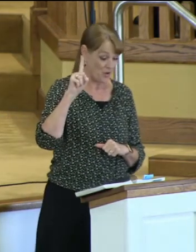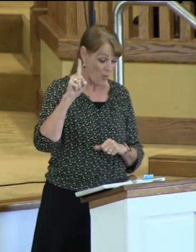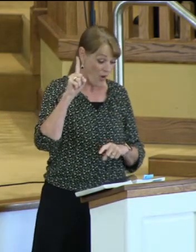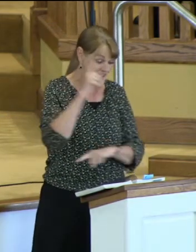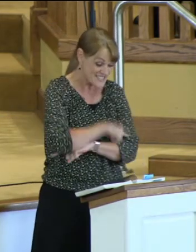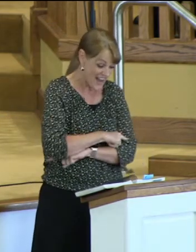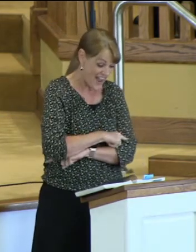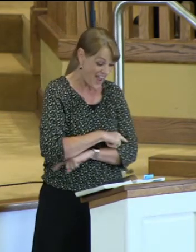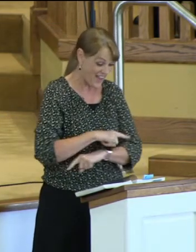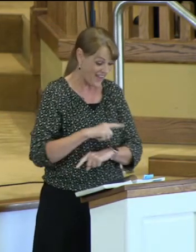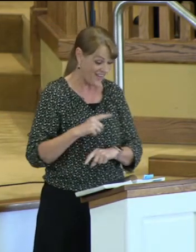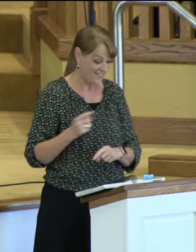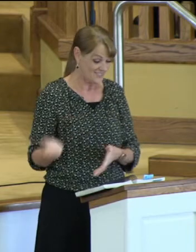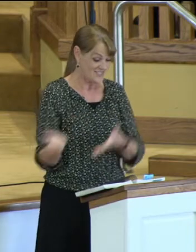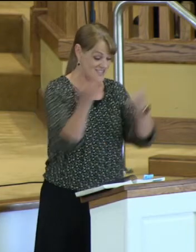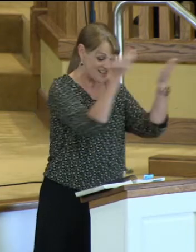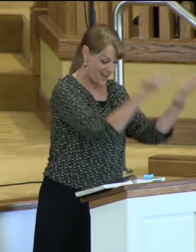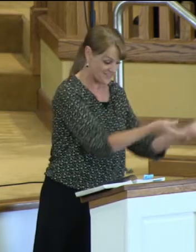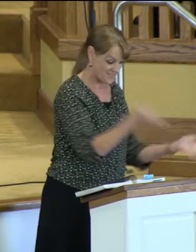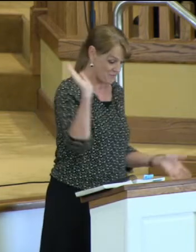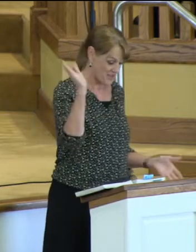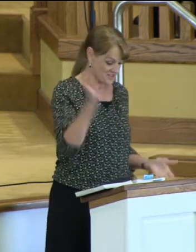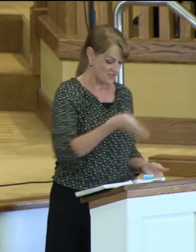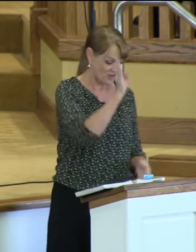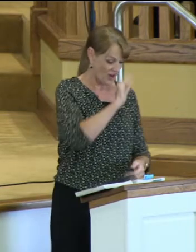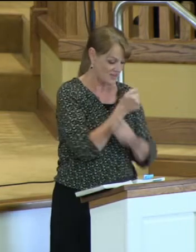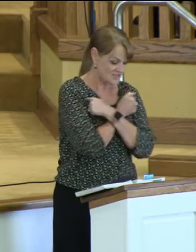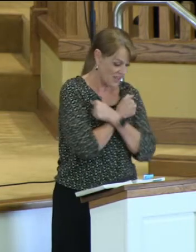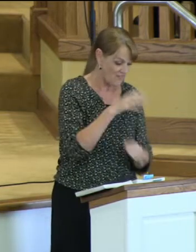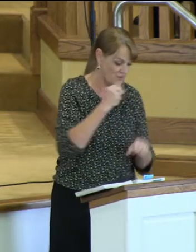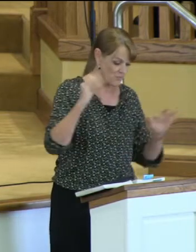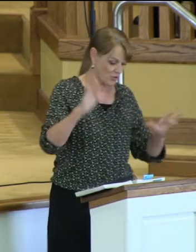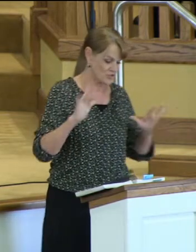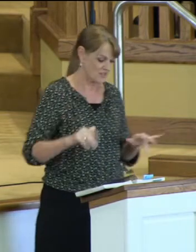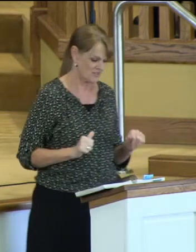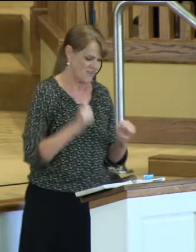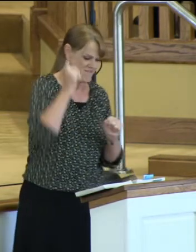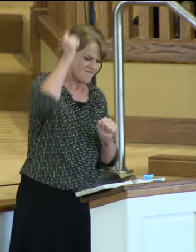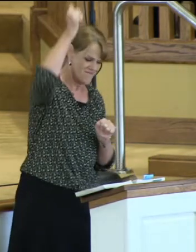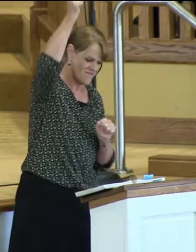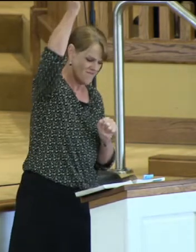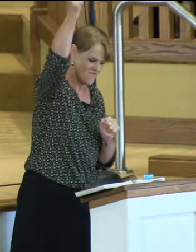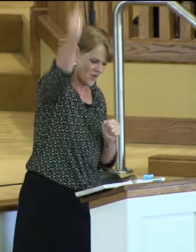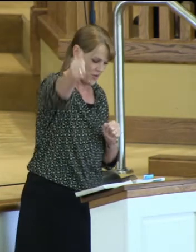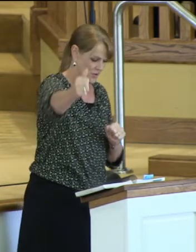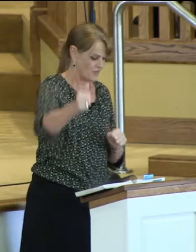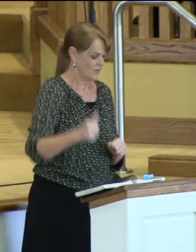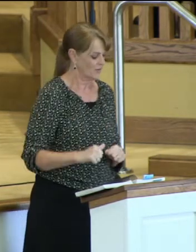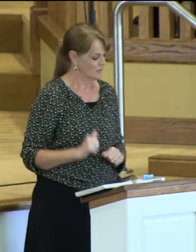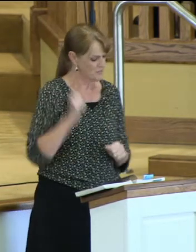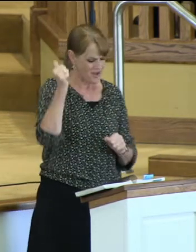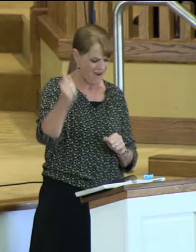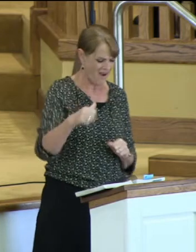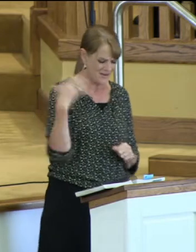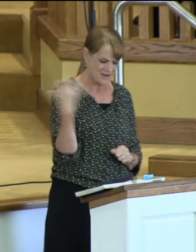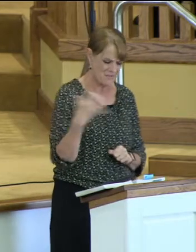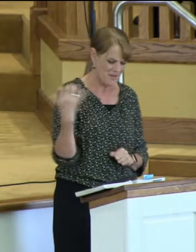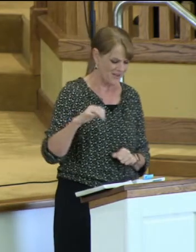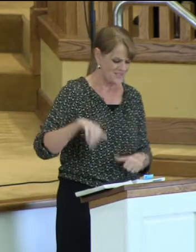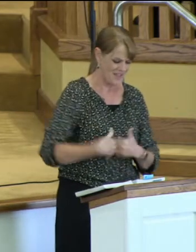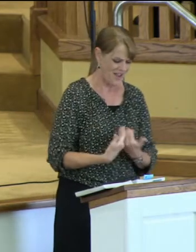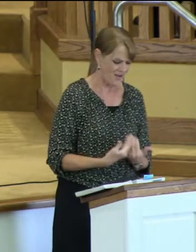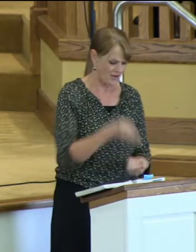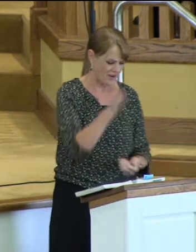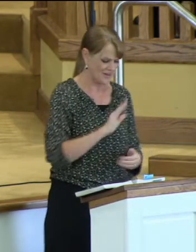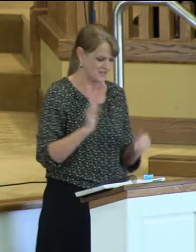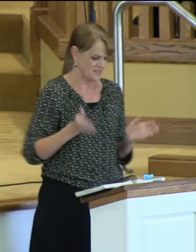day take the message of God's love and mercy to the regions far beyond that small community? We are beyond amazed at how God has allowed us